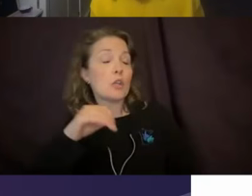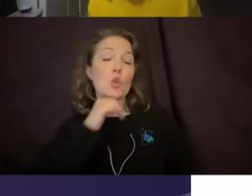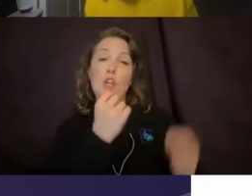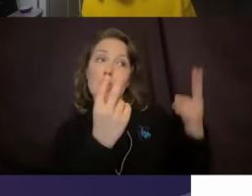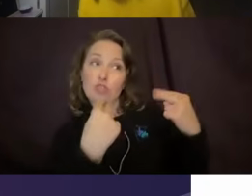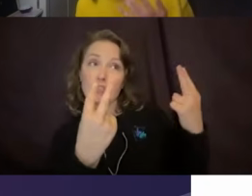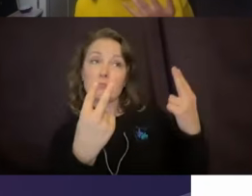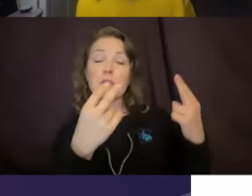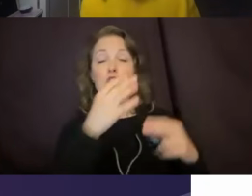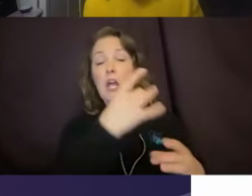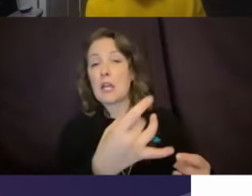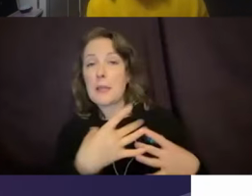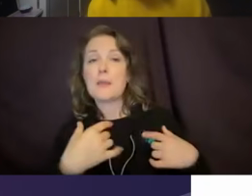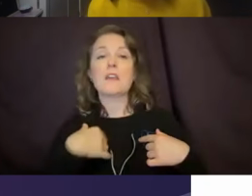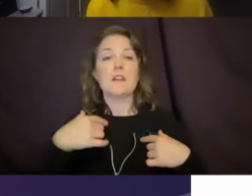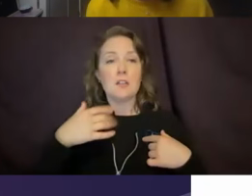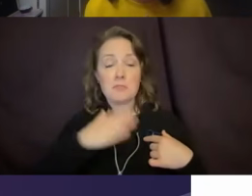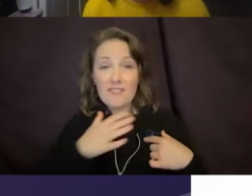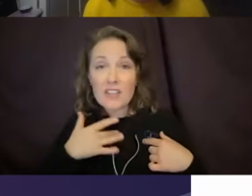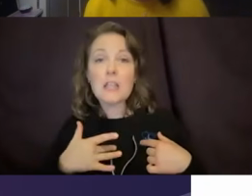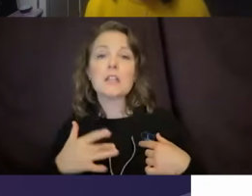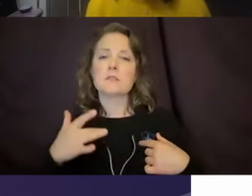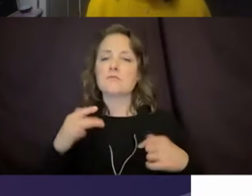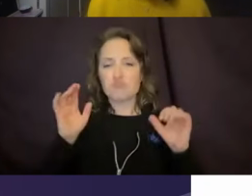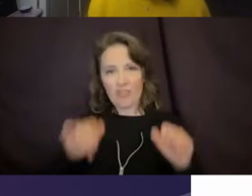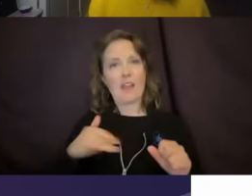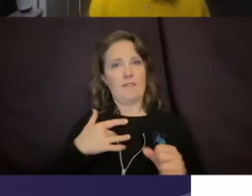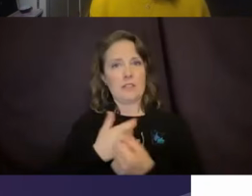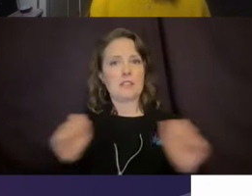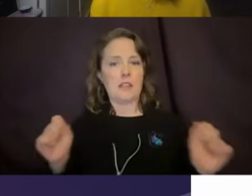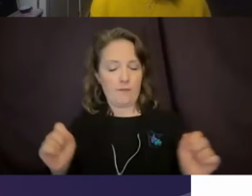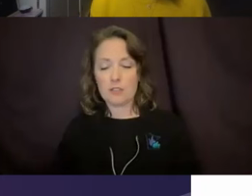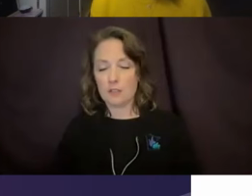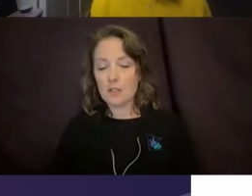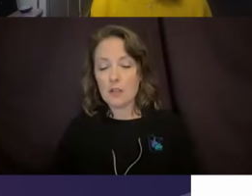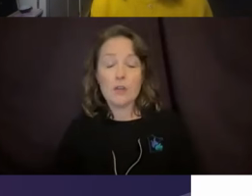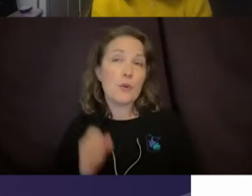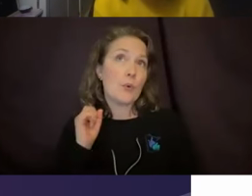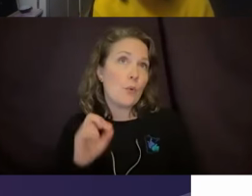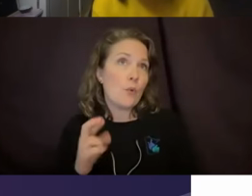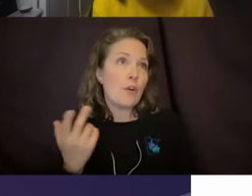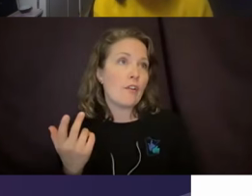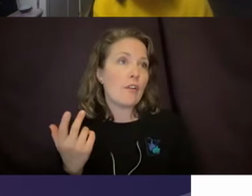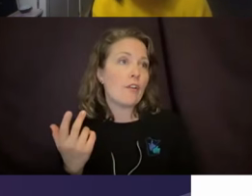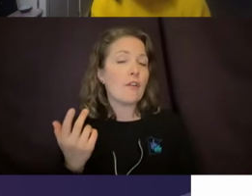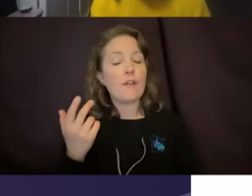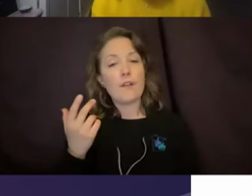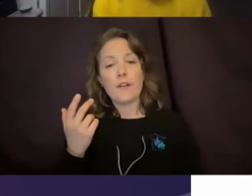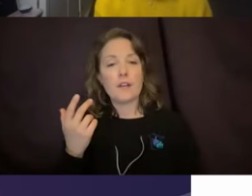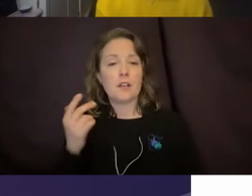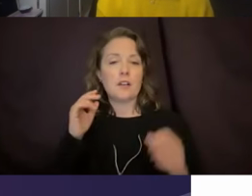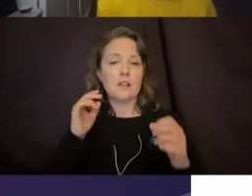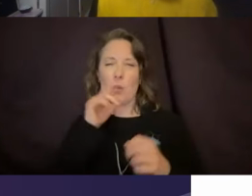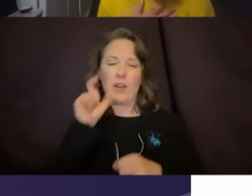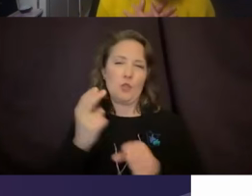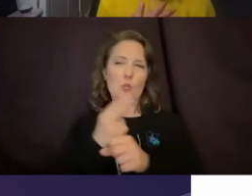not going to hate me for the feelings that I have, or makes me feel, like holistically, and you can use a different word